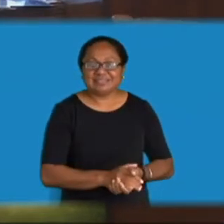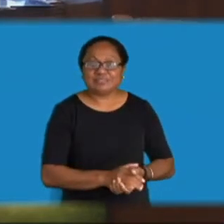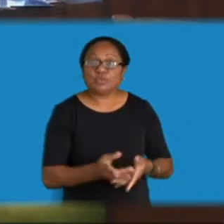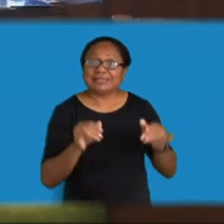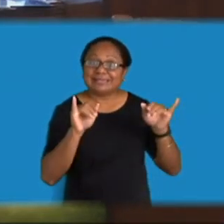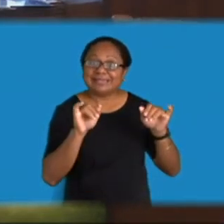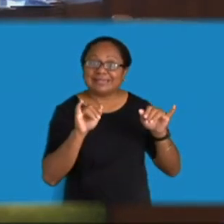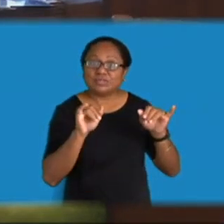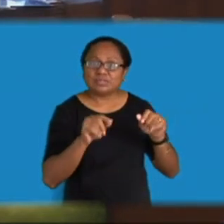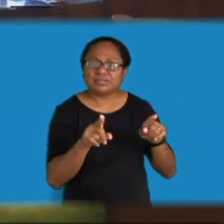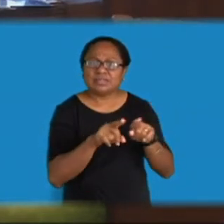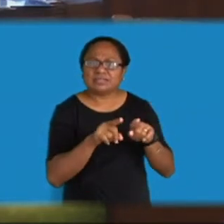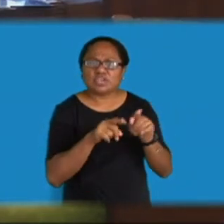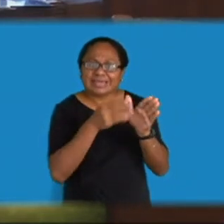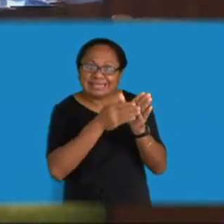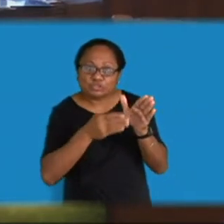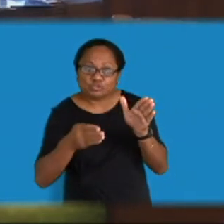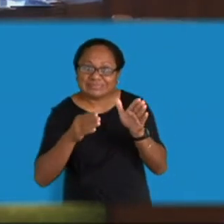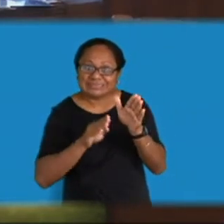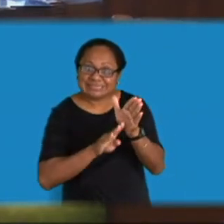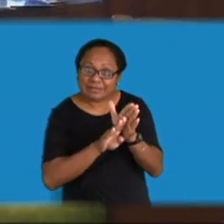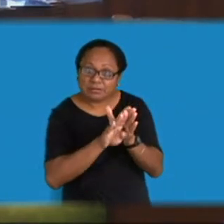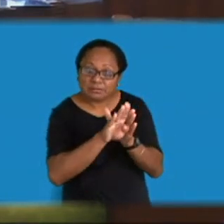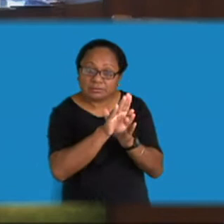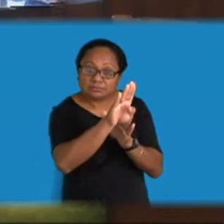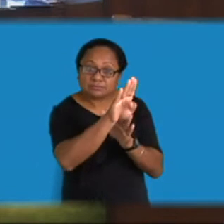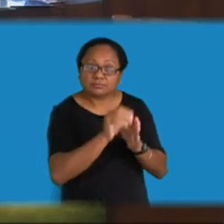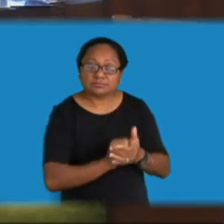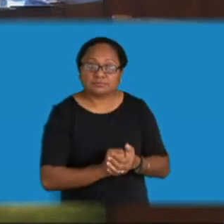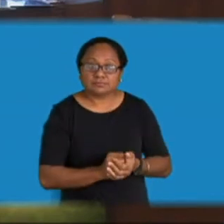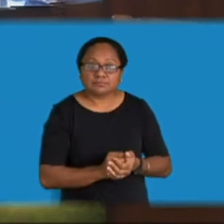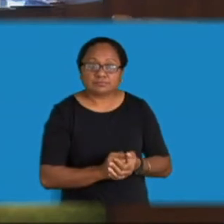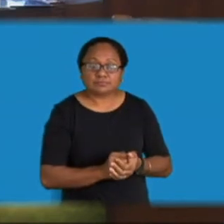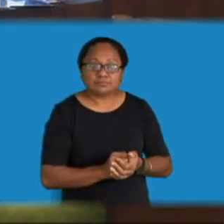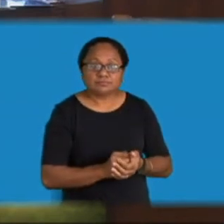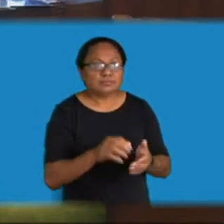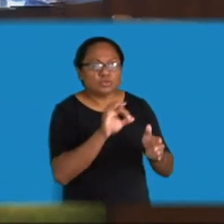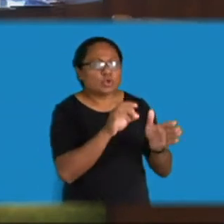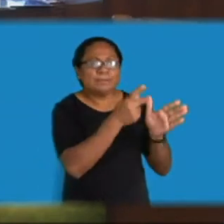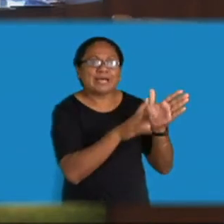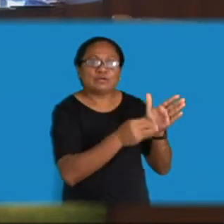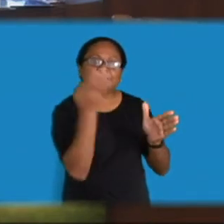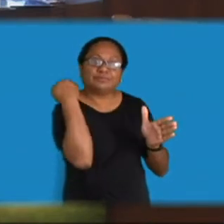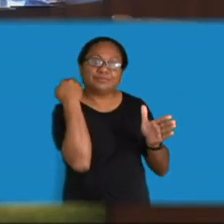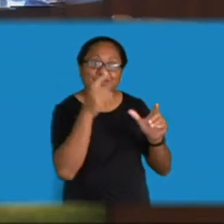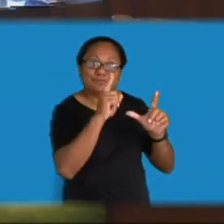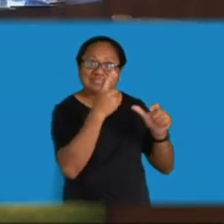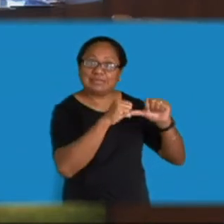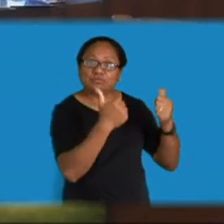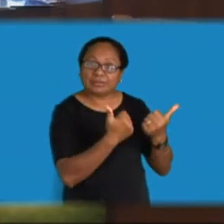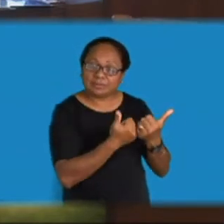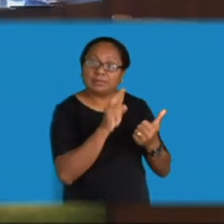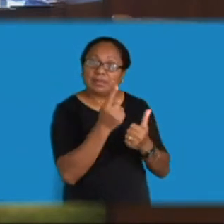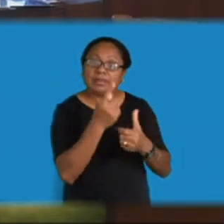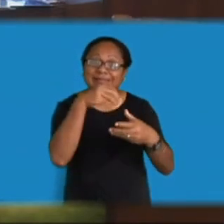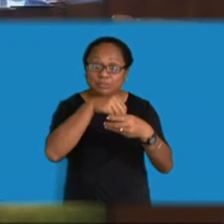the infant industry development were not part of the original deal, but were only included